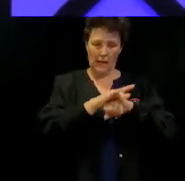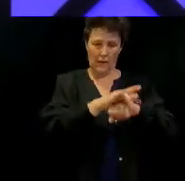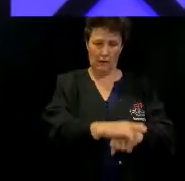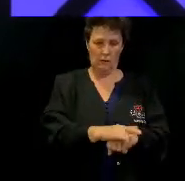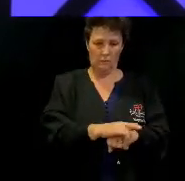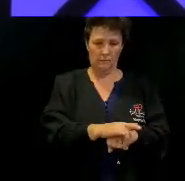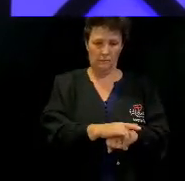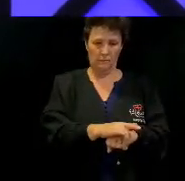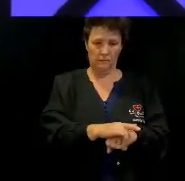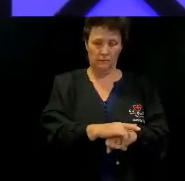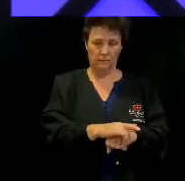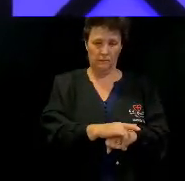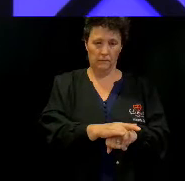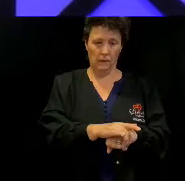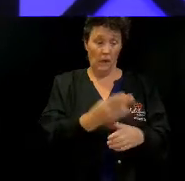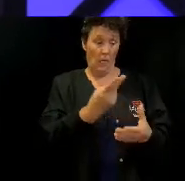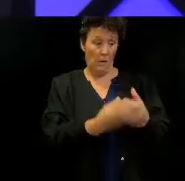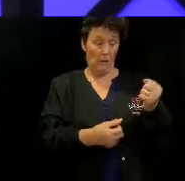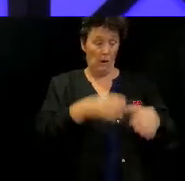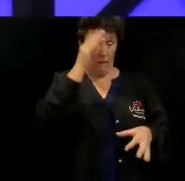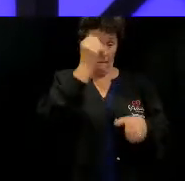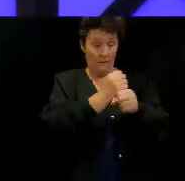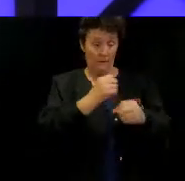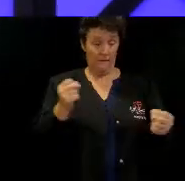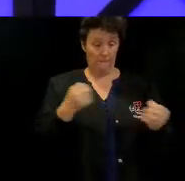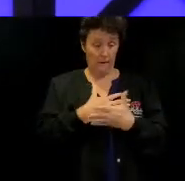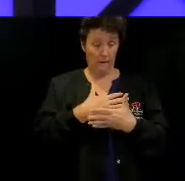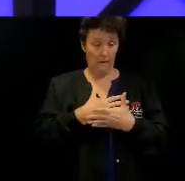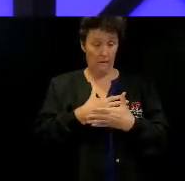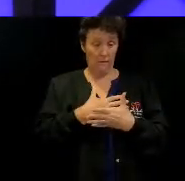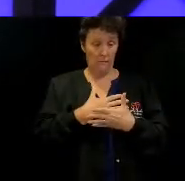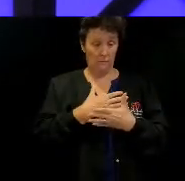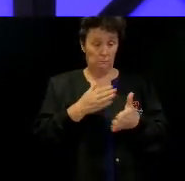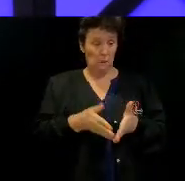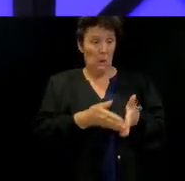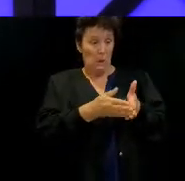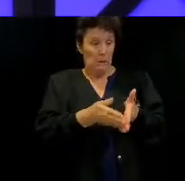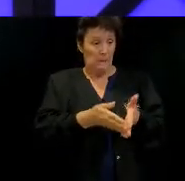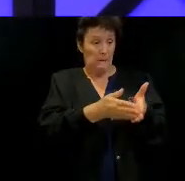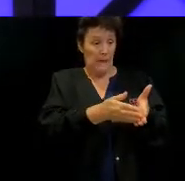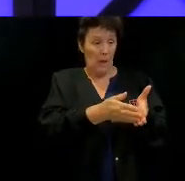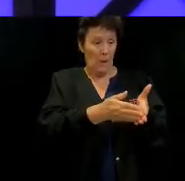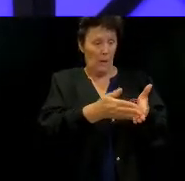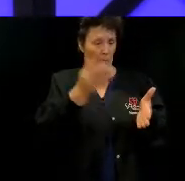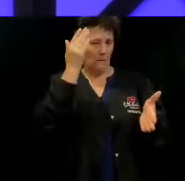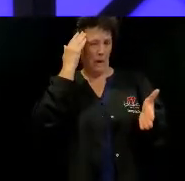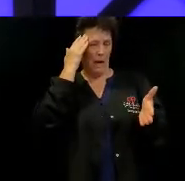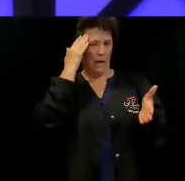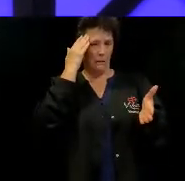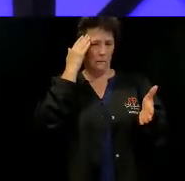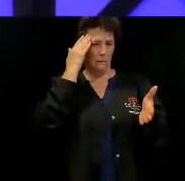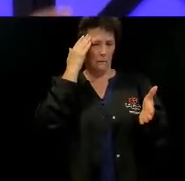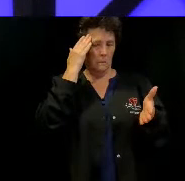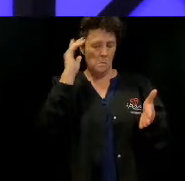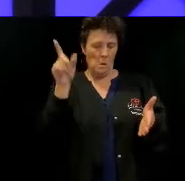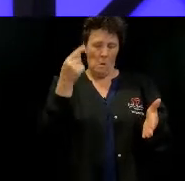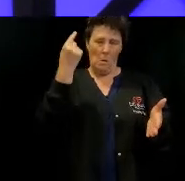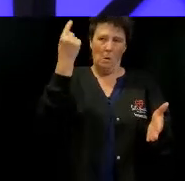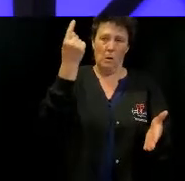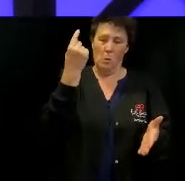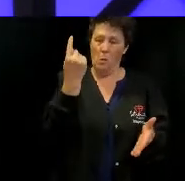Let me say this again. Both faith and fear sail into the harbor of our mind, but only faith should be allowed to